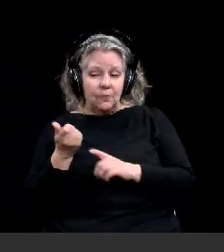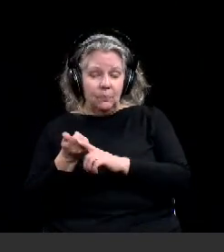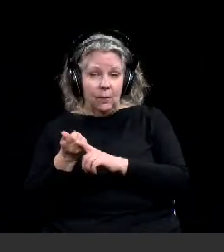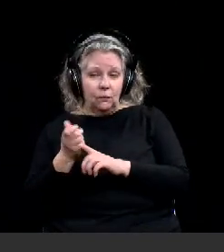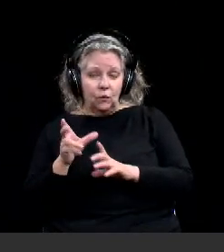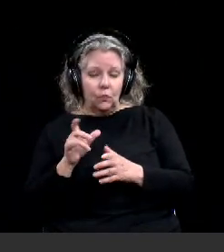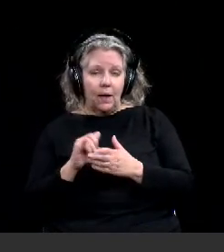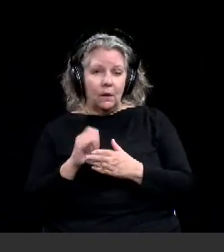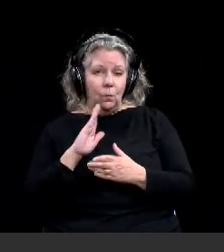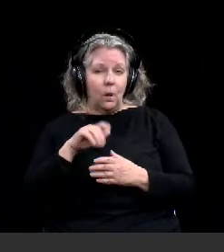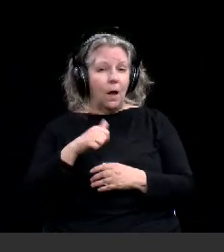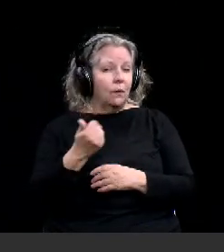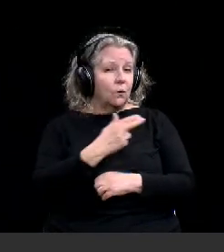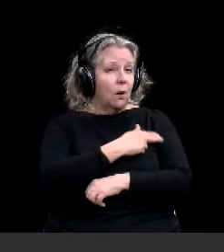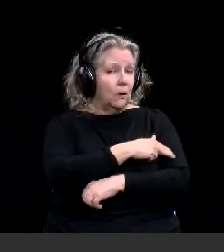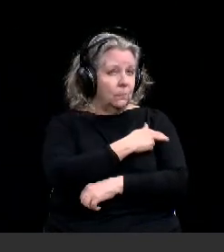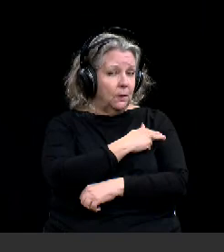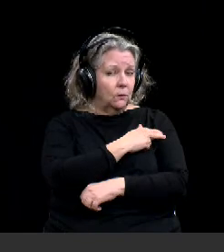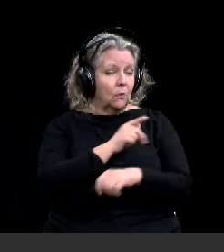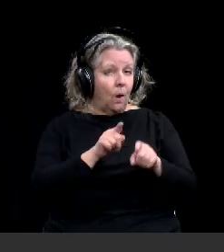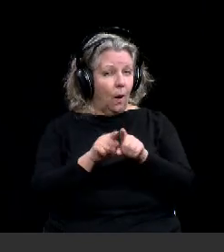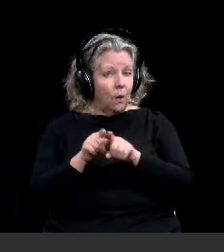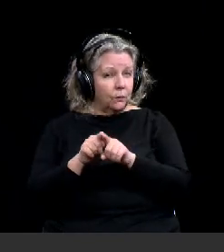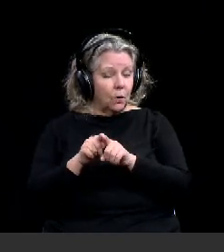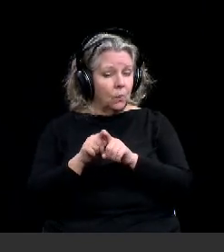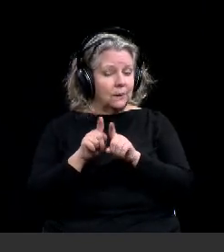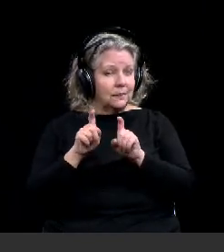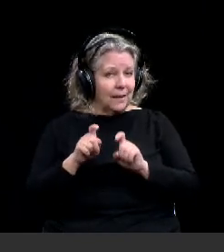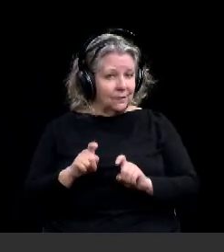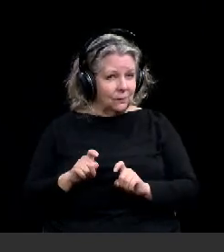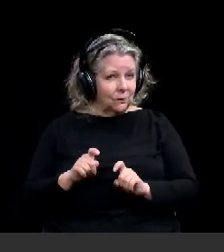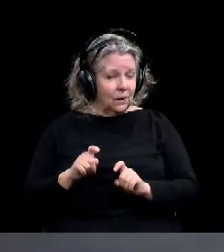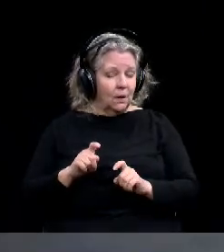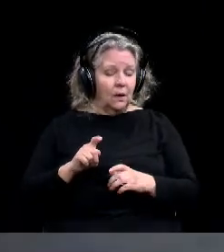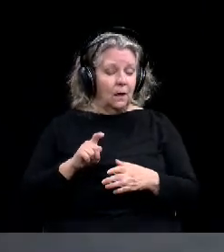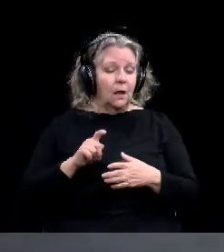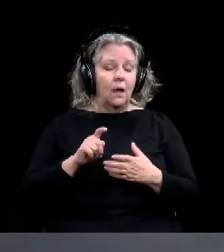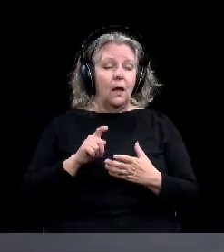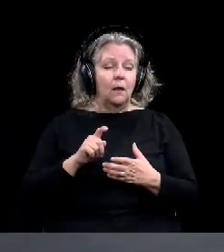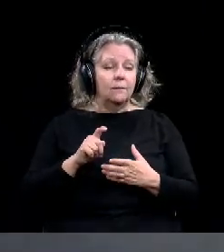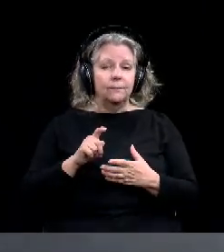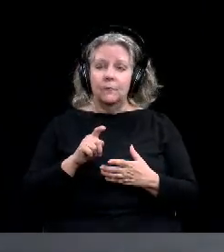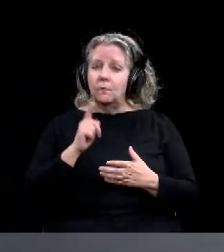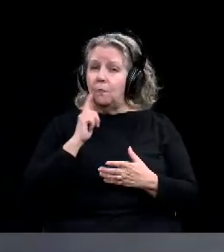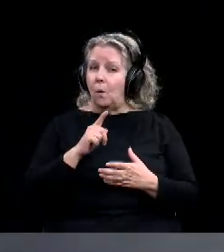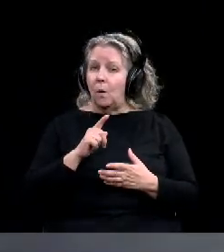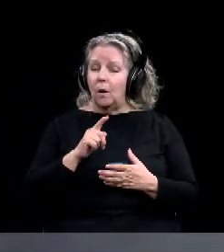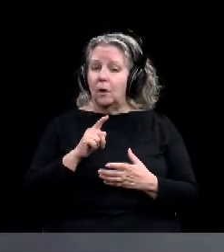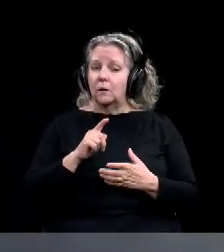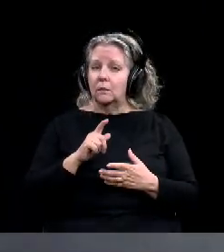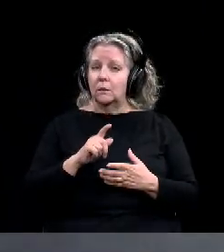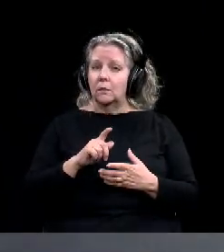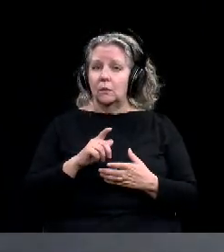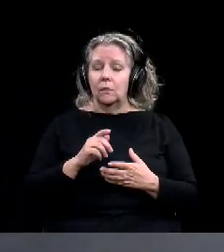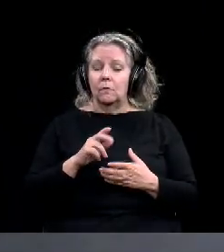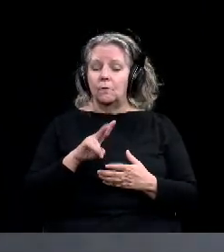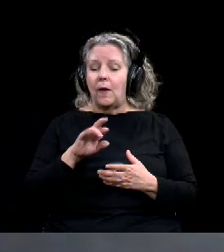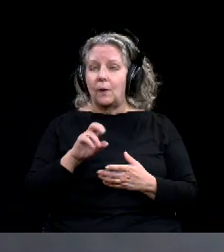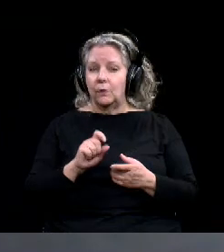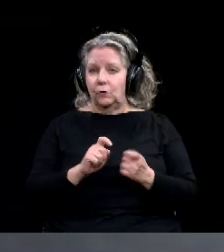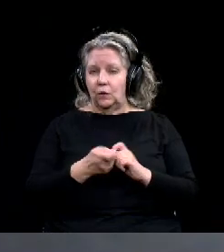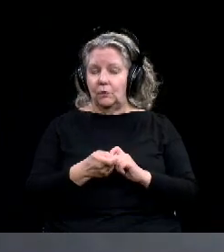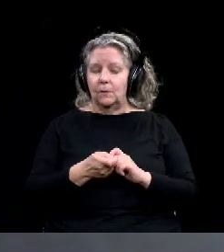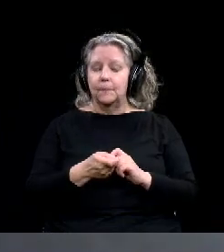Dr. Ahmad or Dr. Becker, don't want to? I can give an answer. Probably it will relate to all my colleagues. There are very